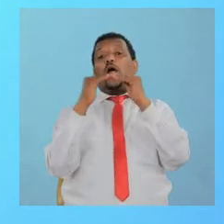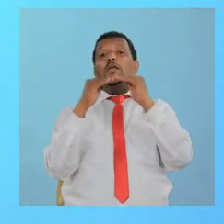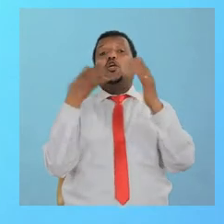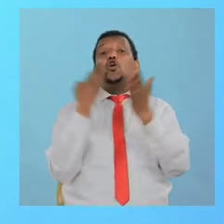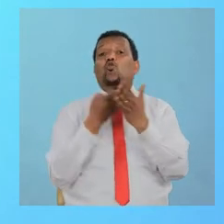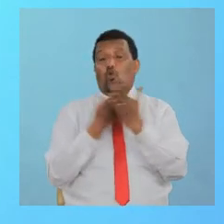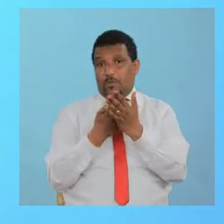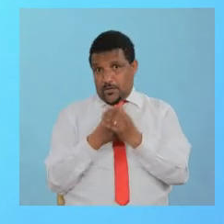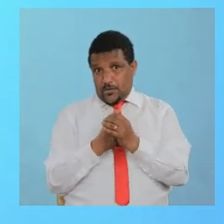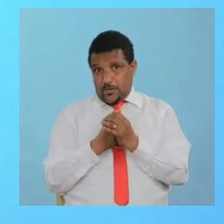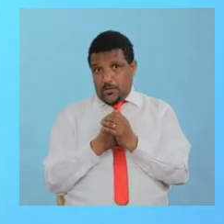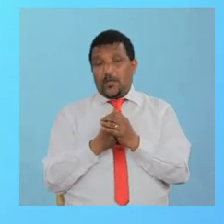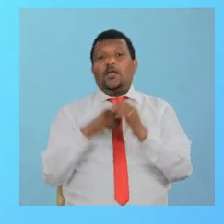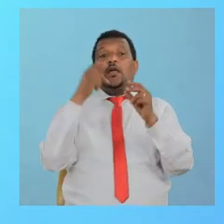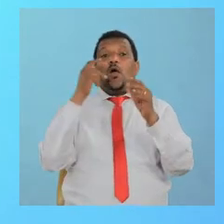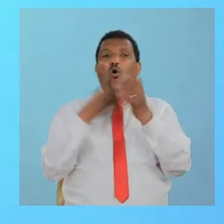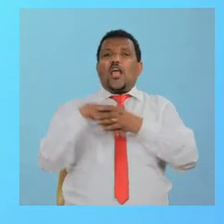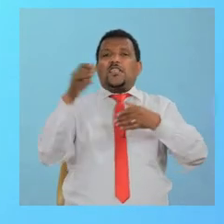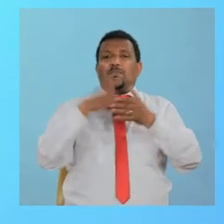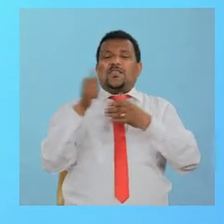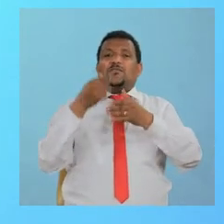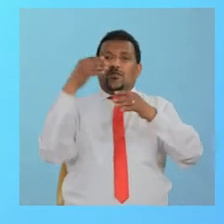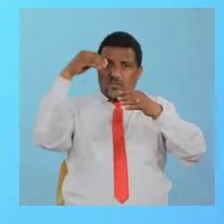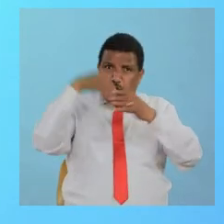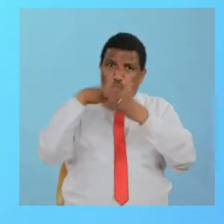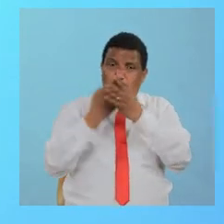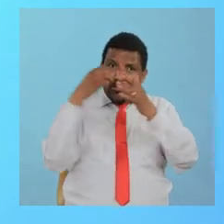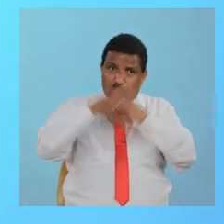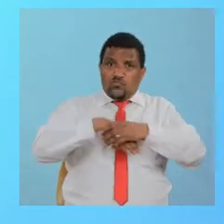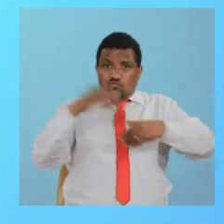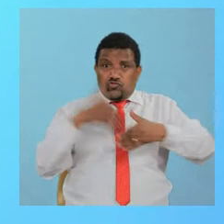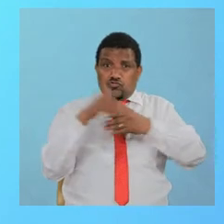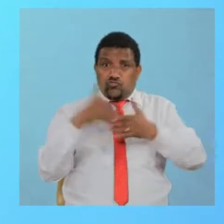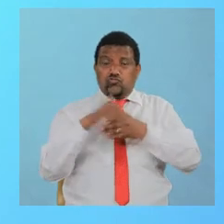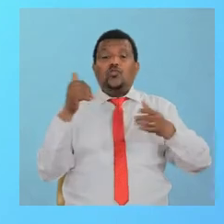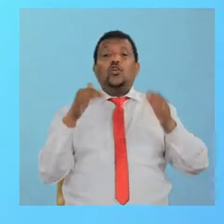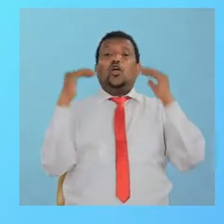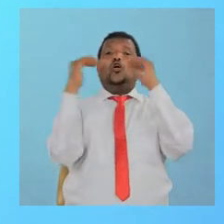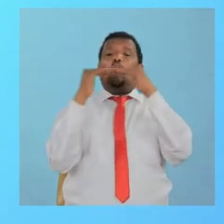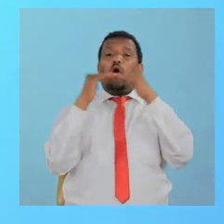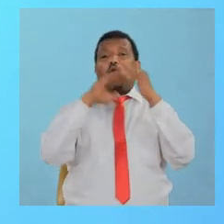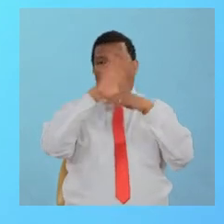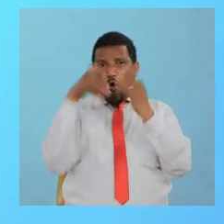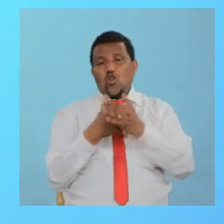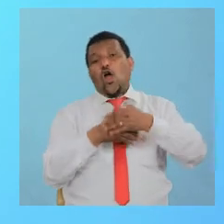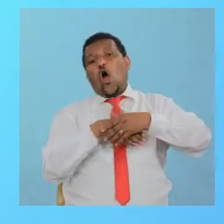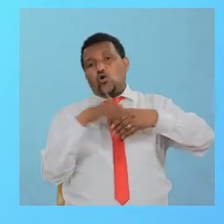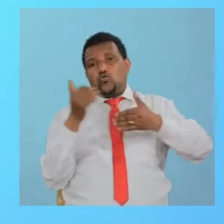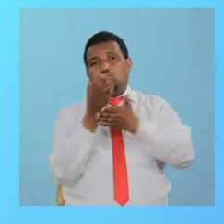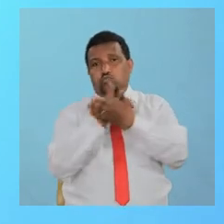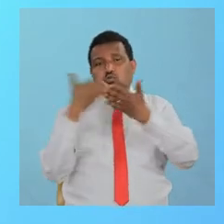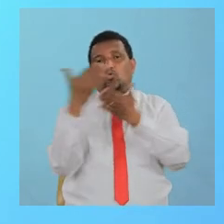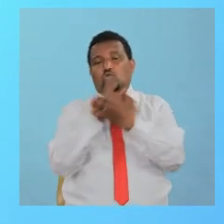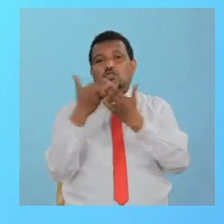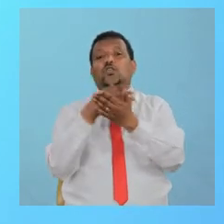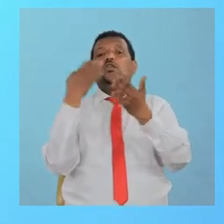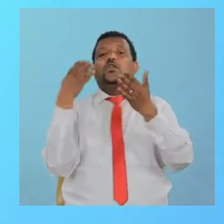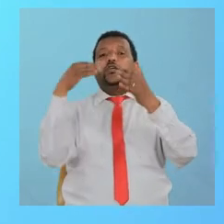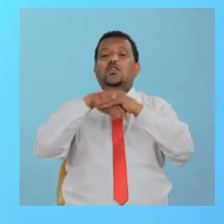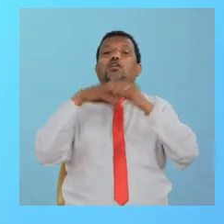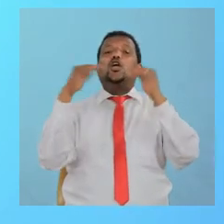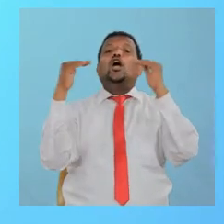economy. And all the expenses made in an economy are expected to be equal with all the outputs produced in an